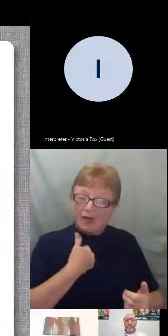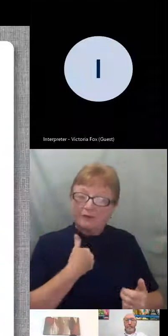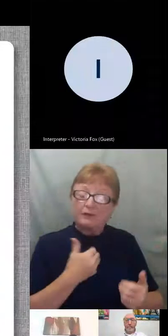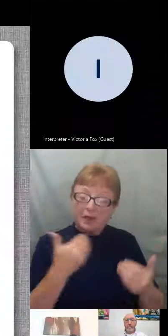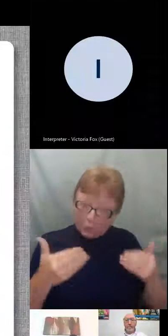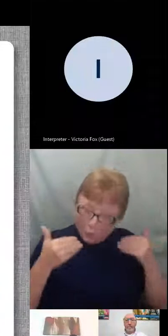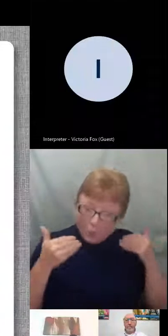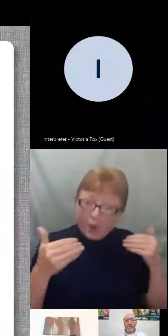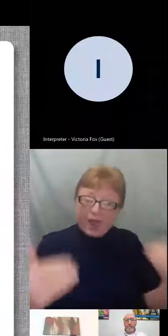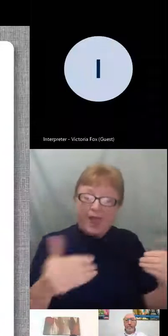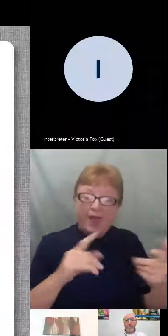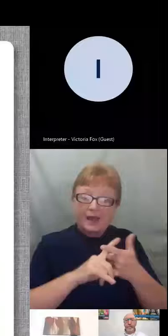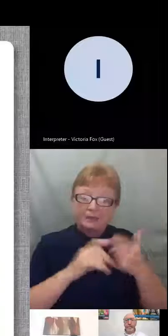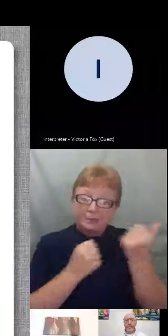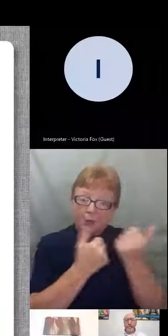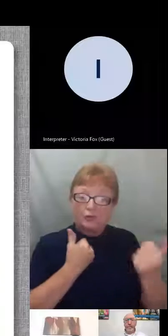heard.